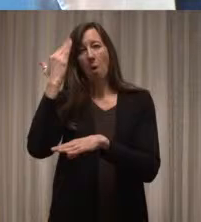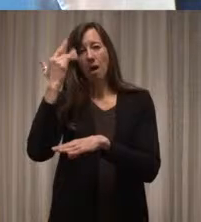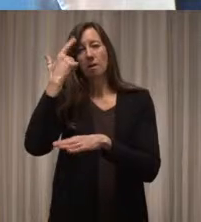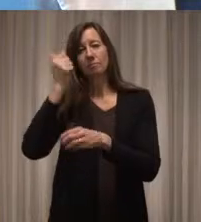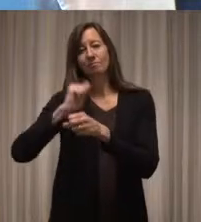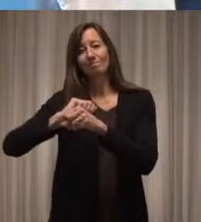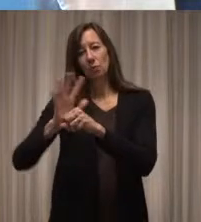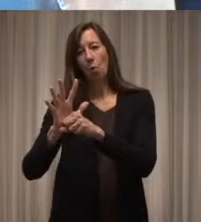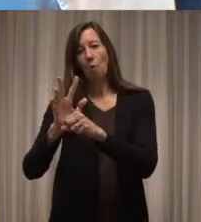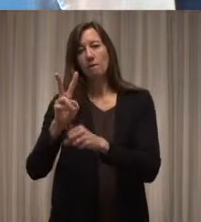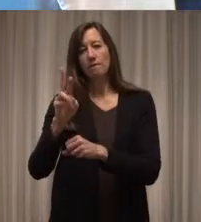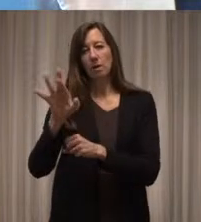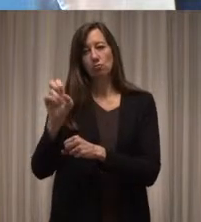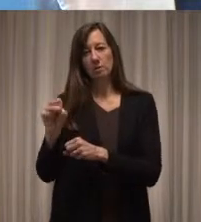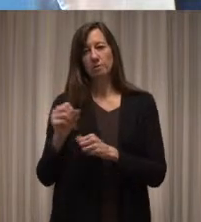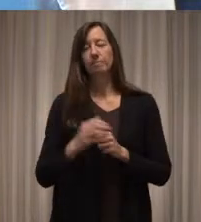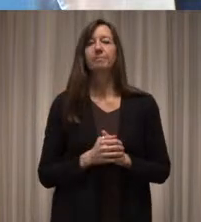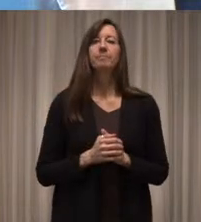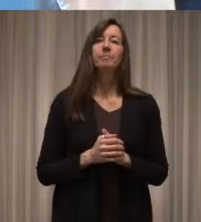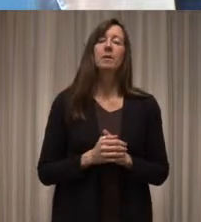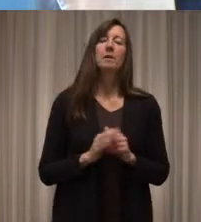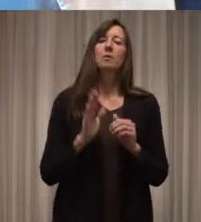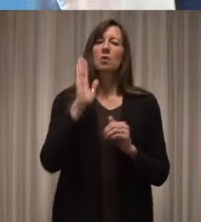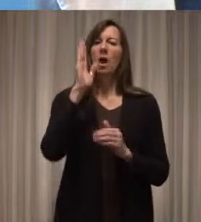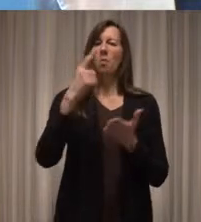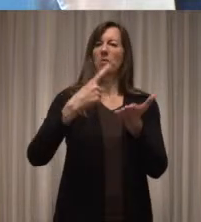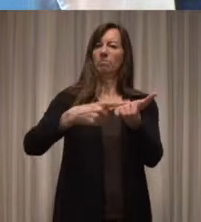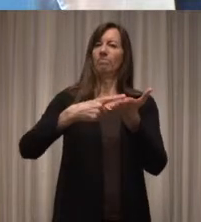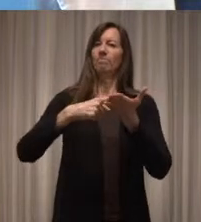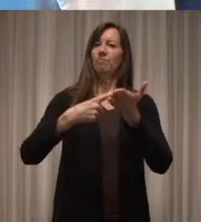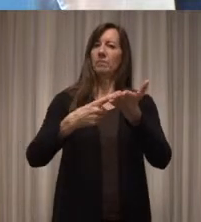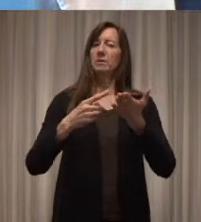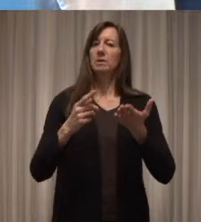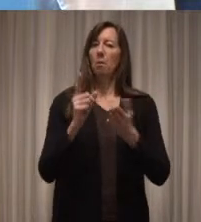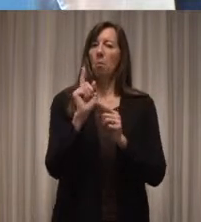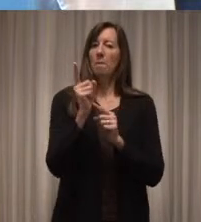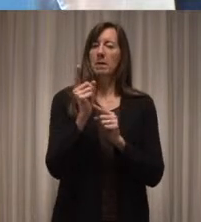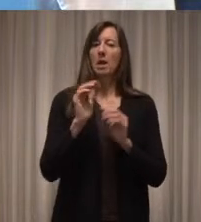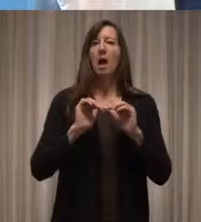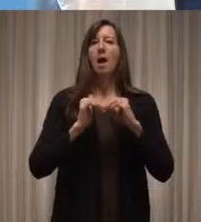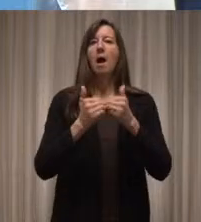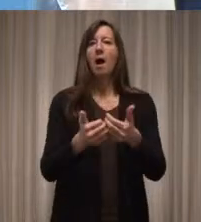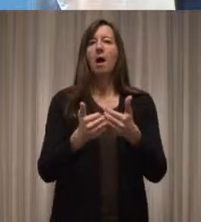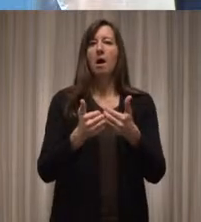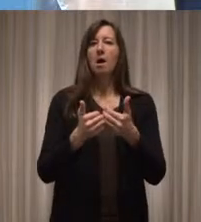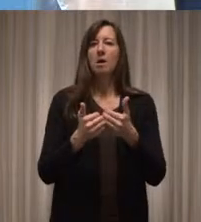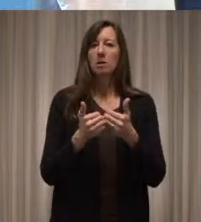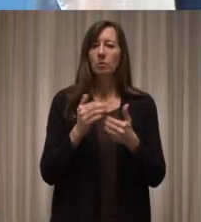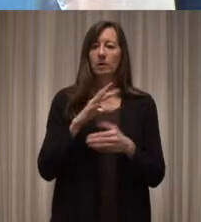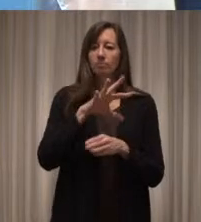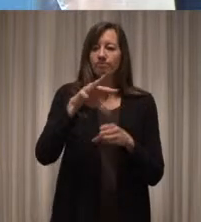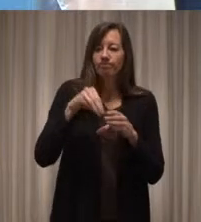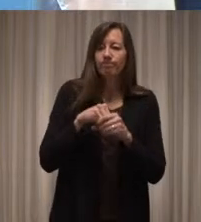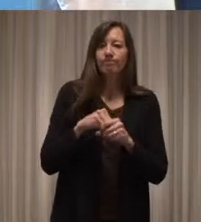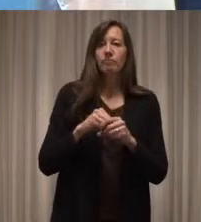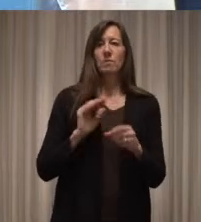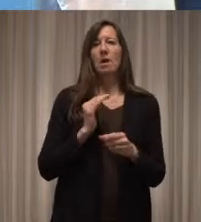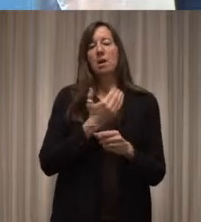about in a minute how we built that into our system, but I wanted folks to really understand that a great deal of research and